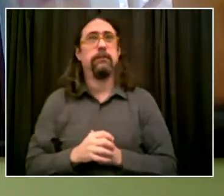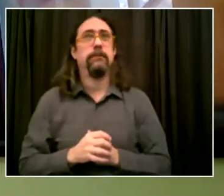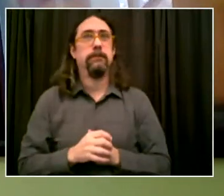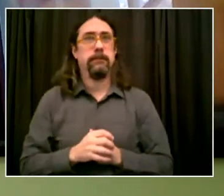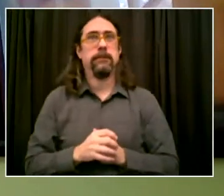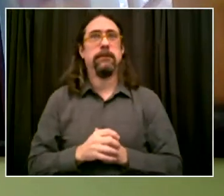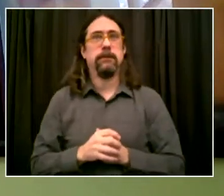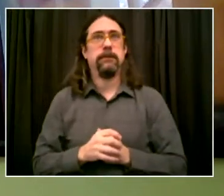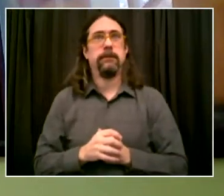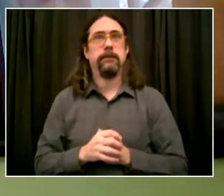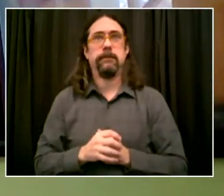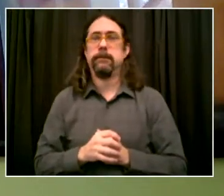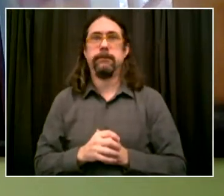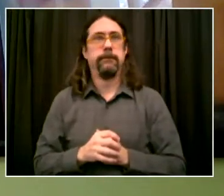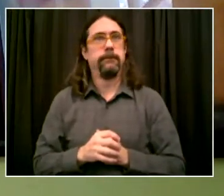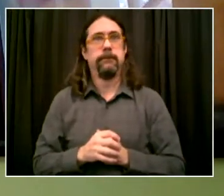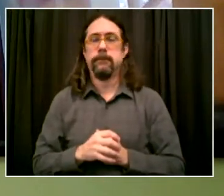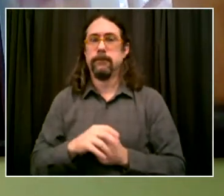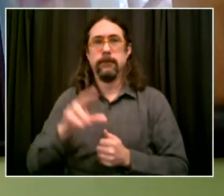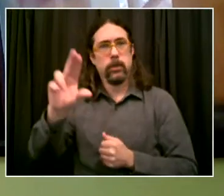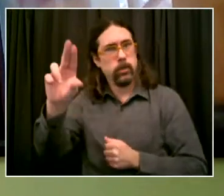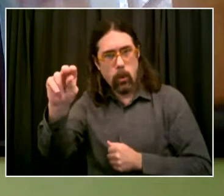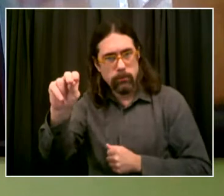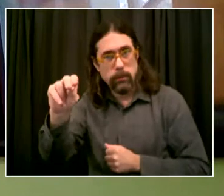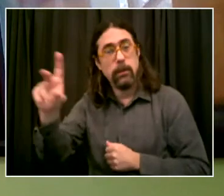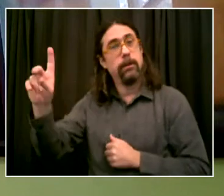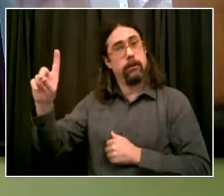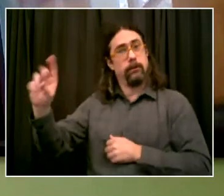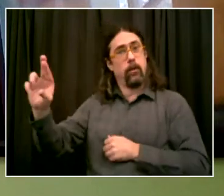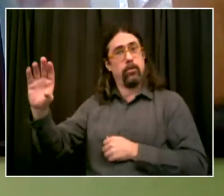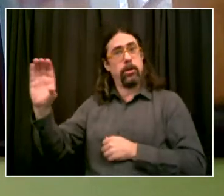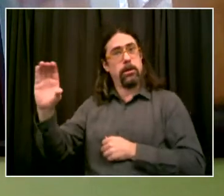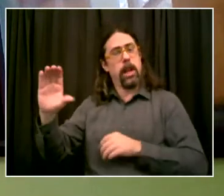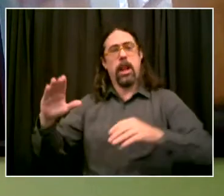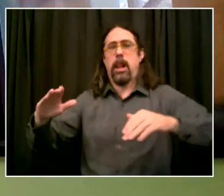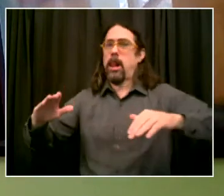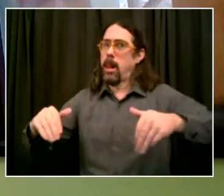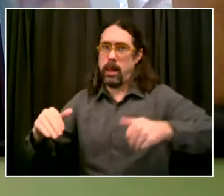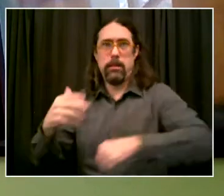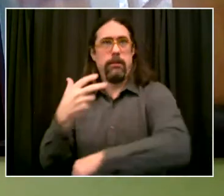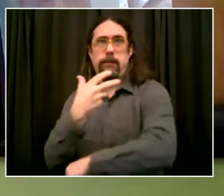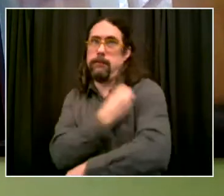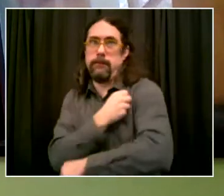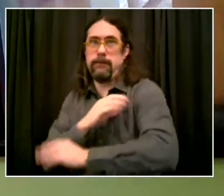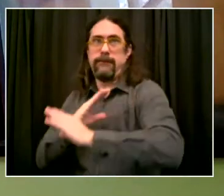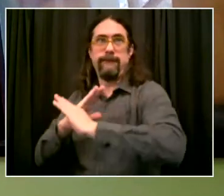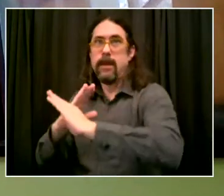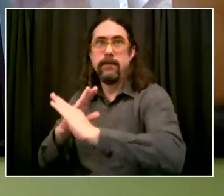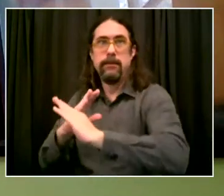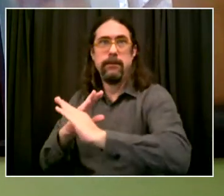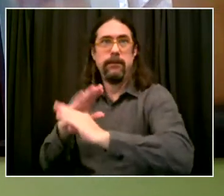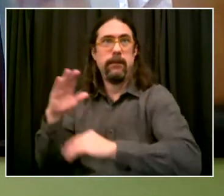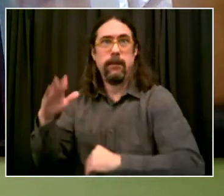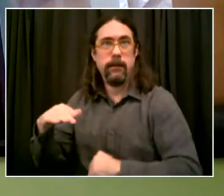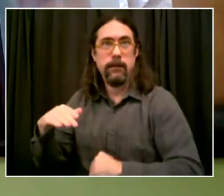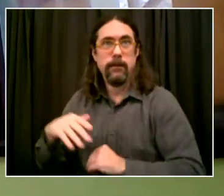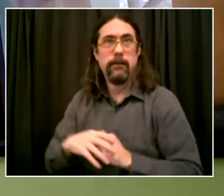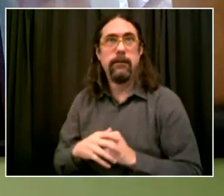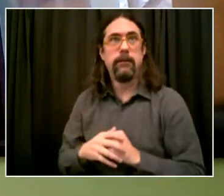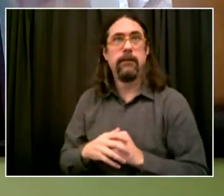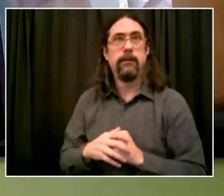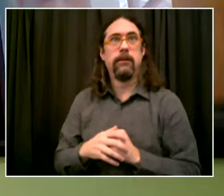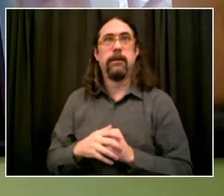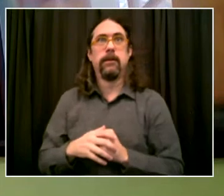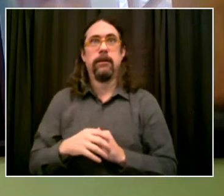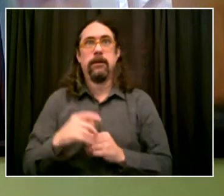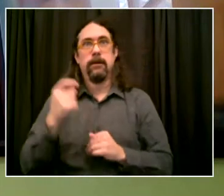the requisite number of shifts in the vaccine clinics, which is the criteria that we're using for all city employees who want to get vaccinated if they're not already in